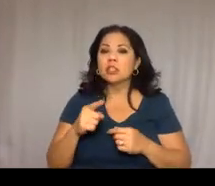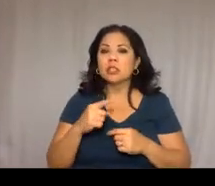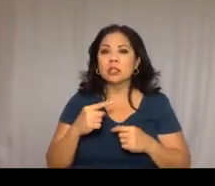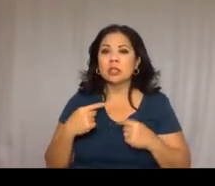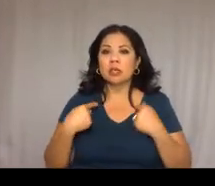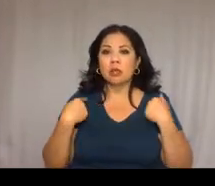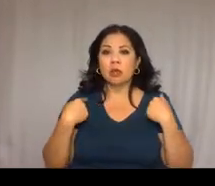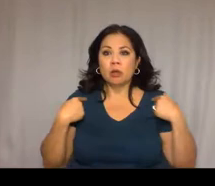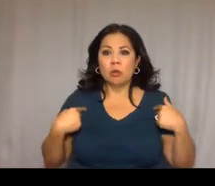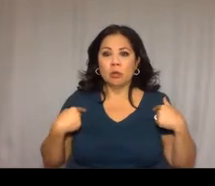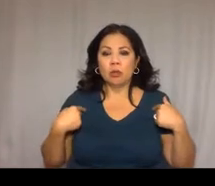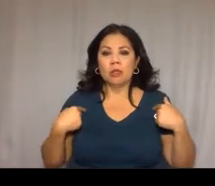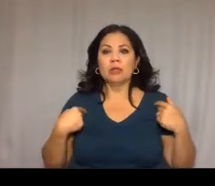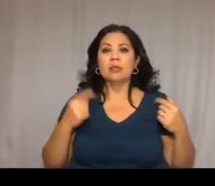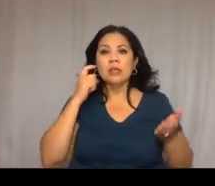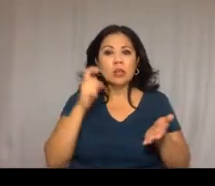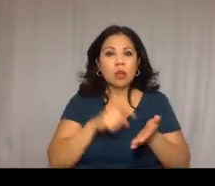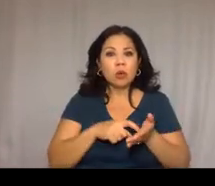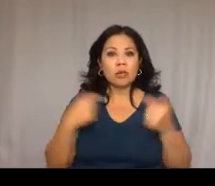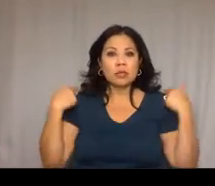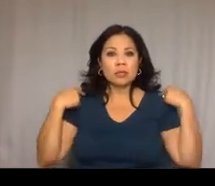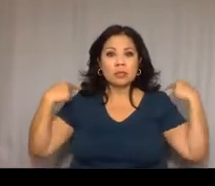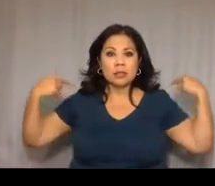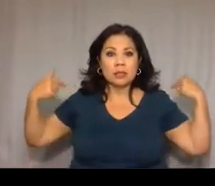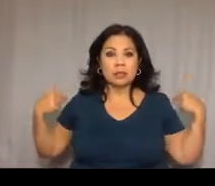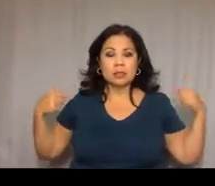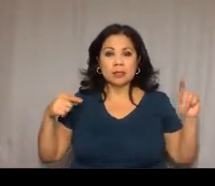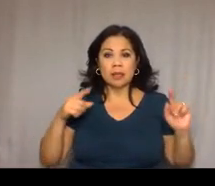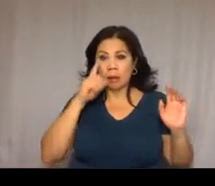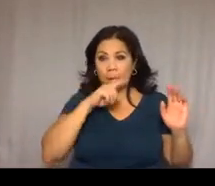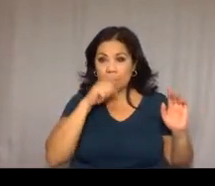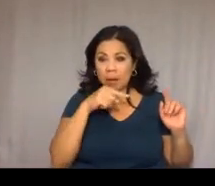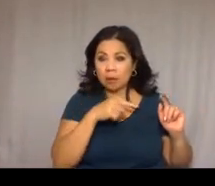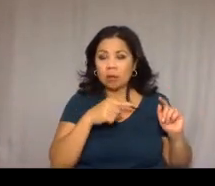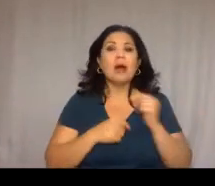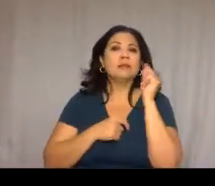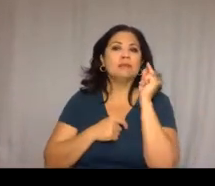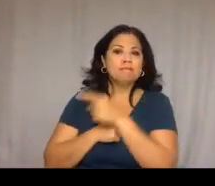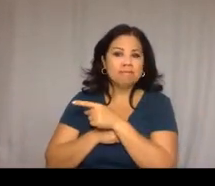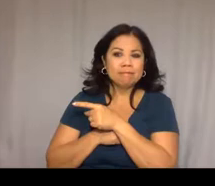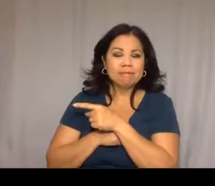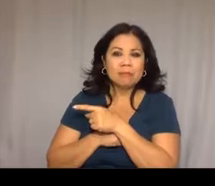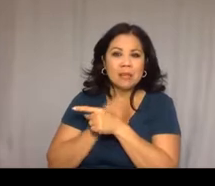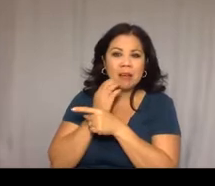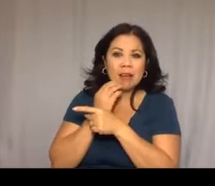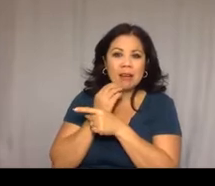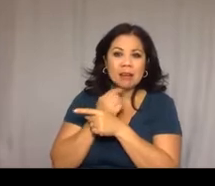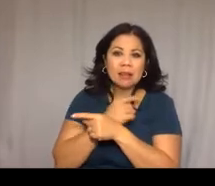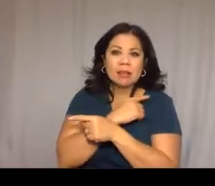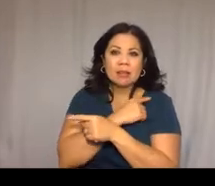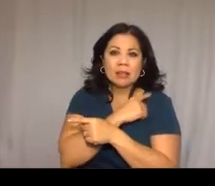down here. I want you to notice my guy, Mr. Mike the Mouse. See how the shoulders